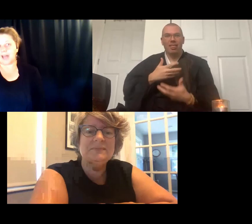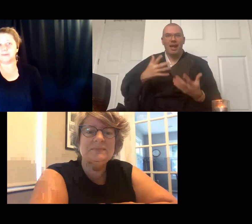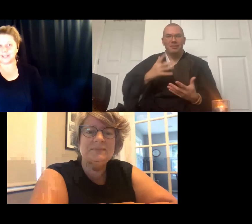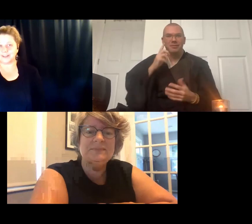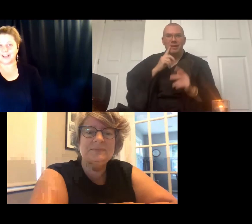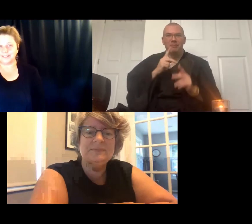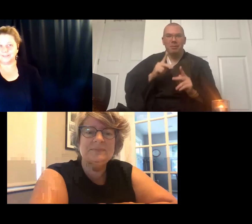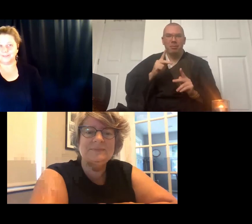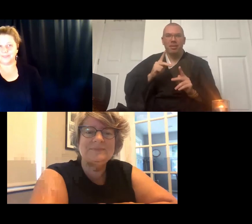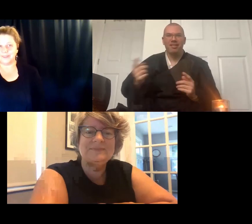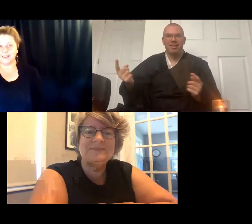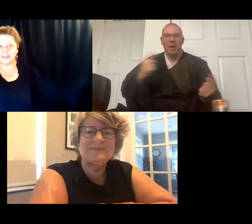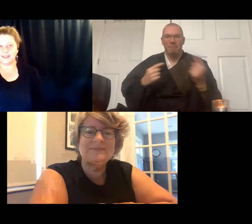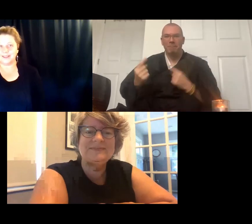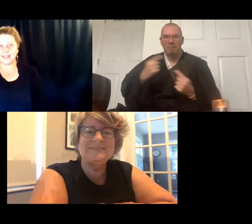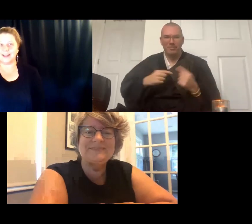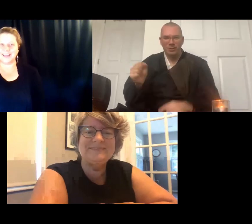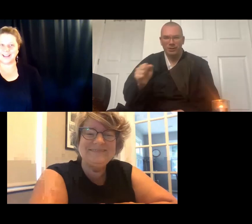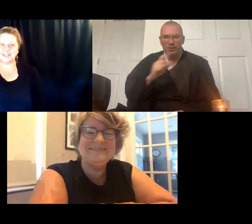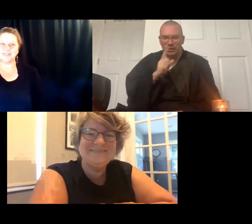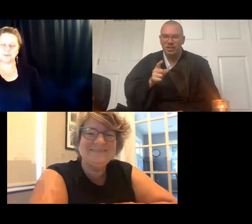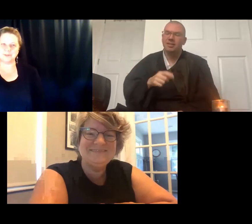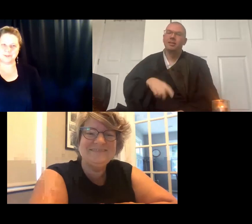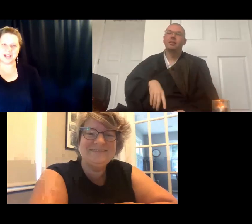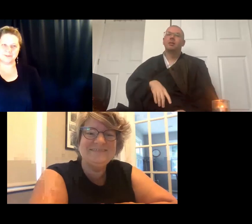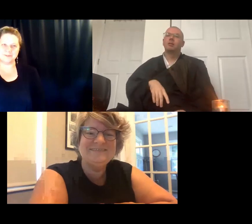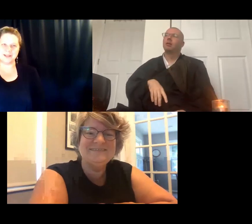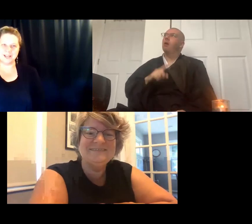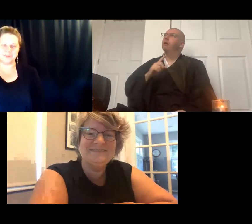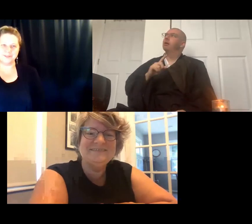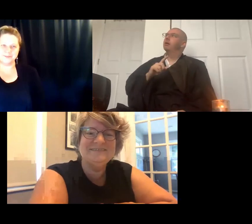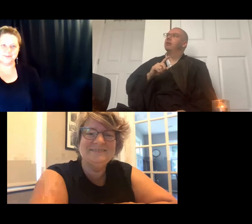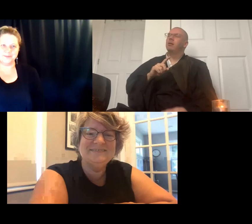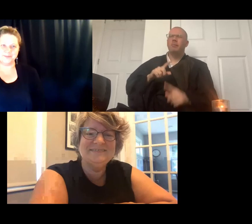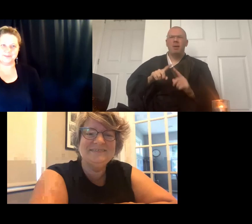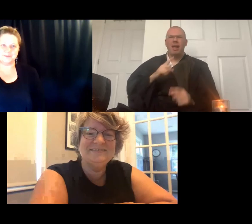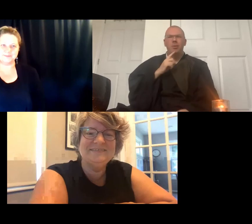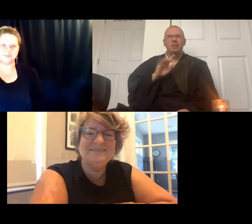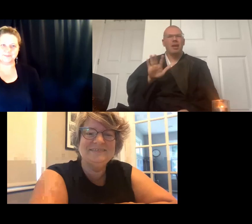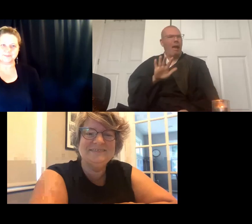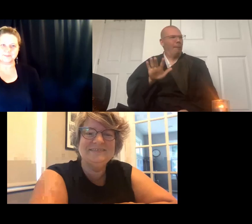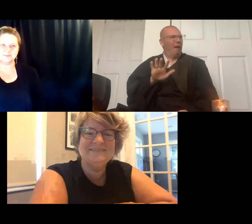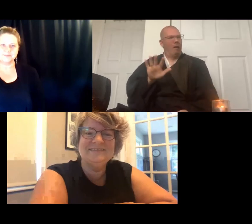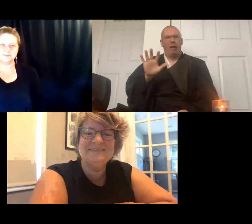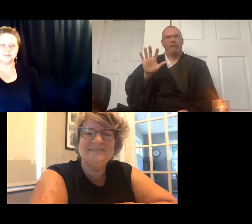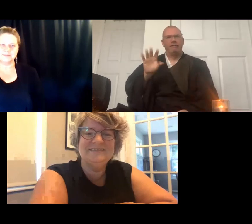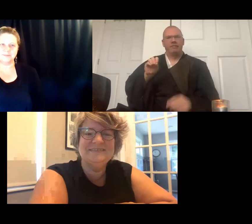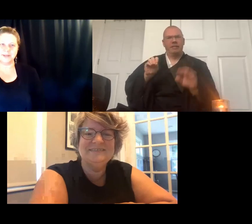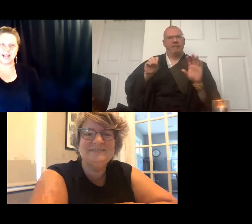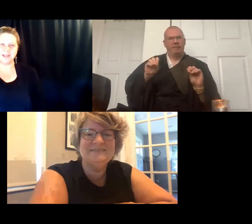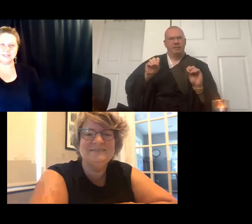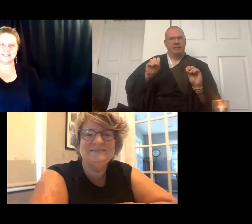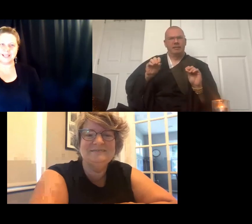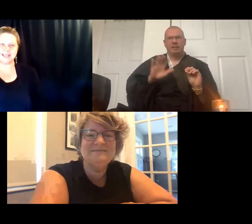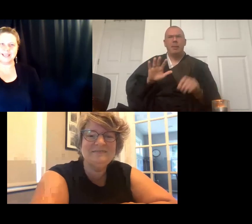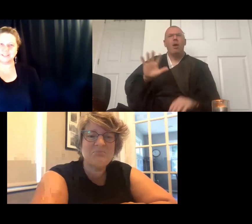Yeah, I'm a deaf guy, and a lot of deaf people do come to my temple. But